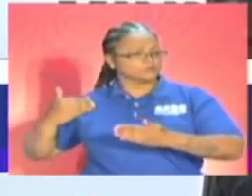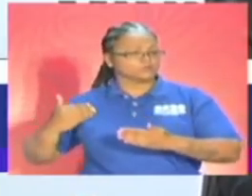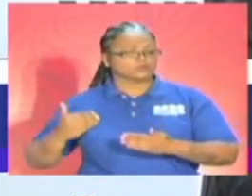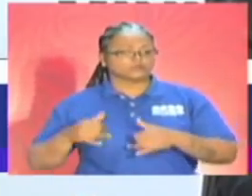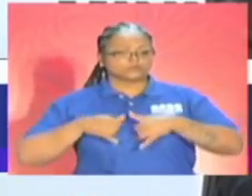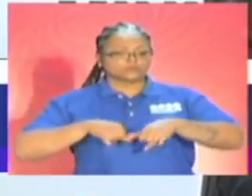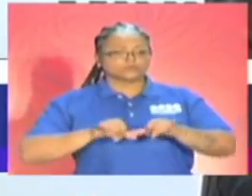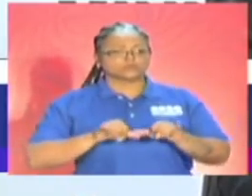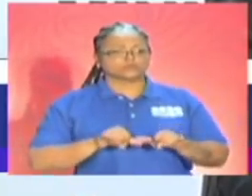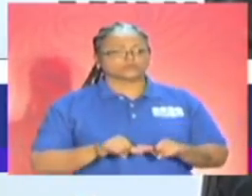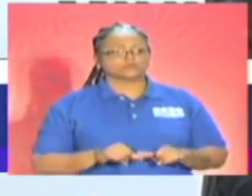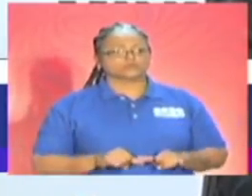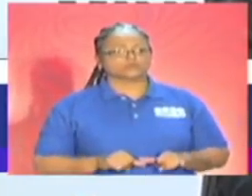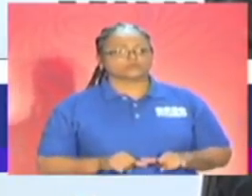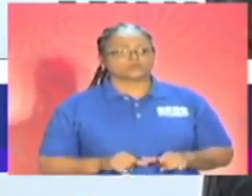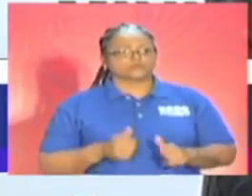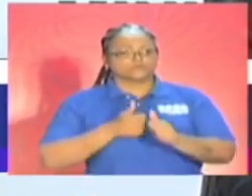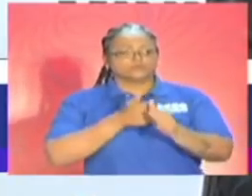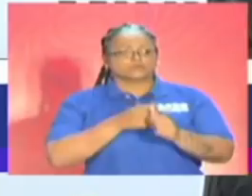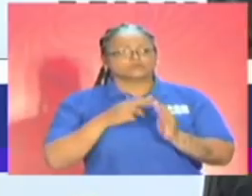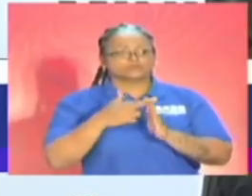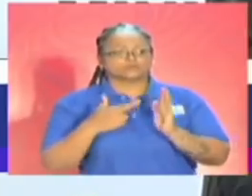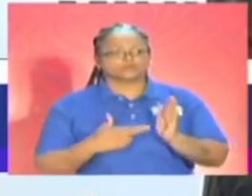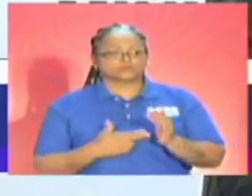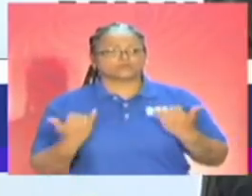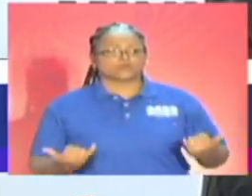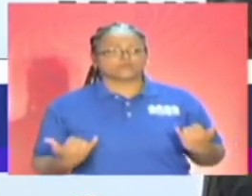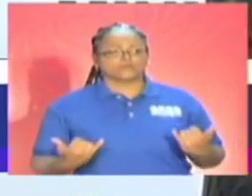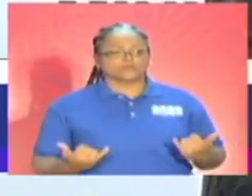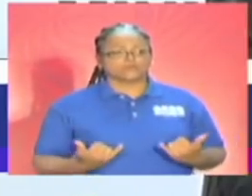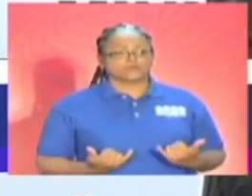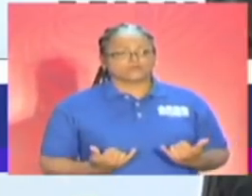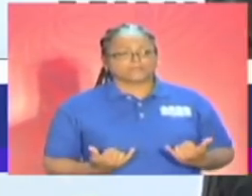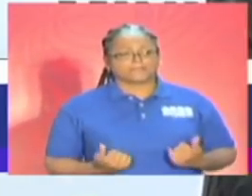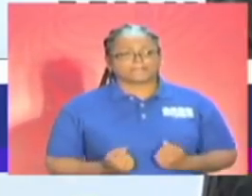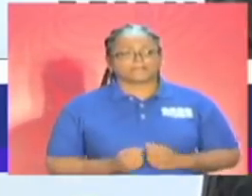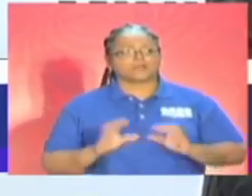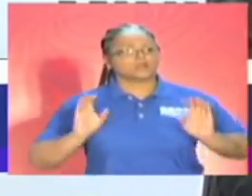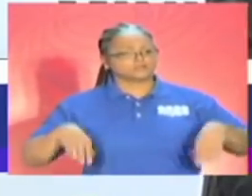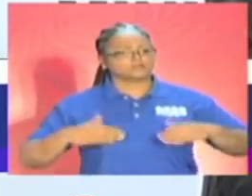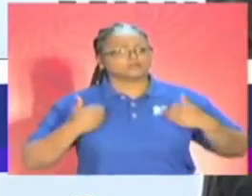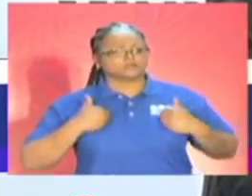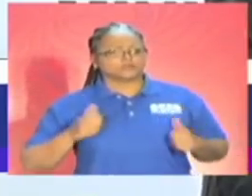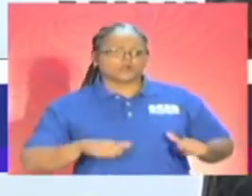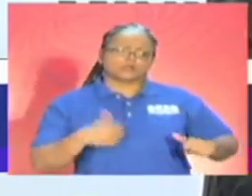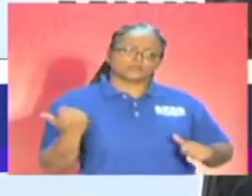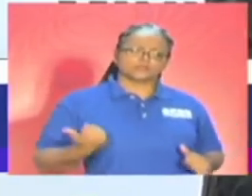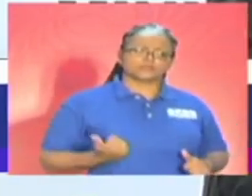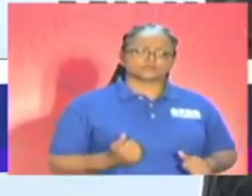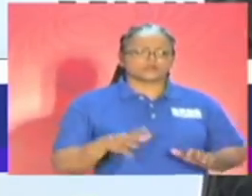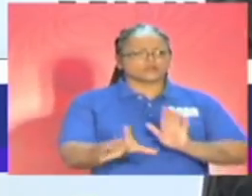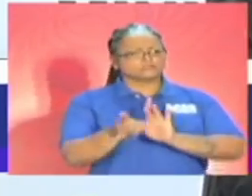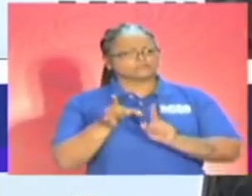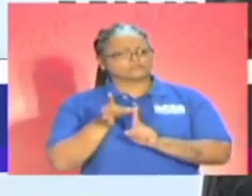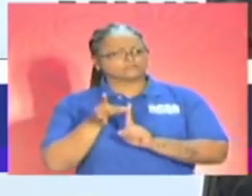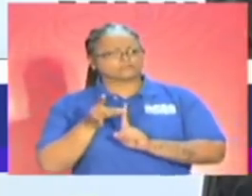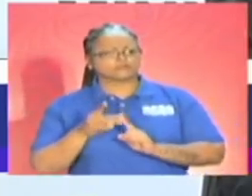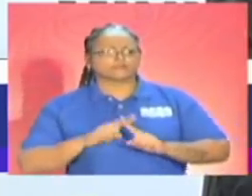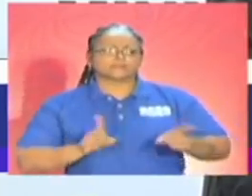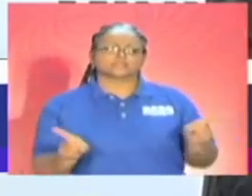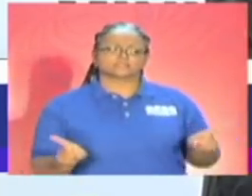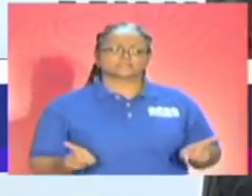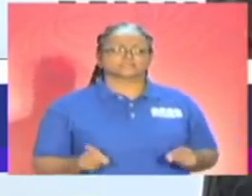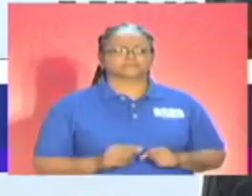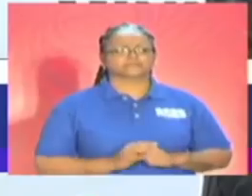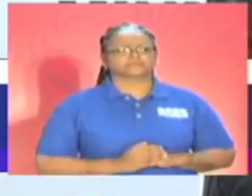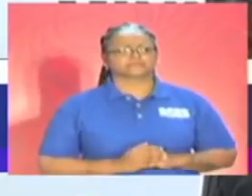Delta variant. Again, you can have infection. New studies are coming out every day that suggest that persons who are vaccinated have a